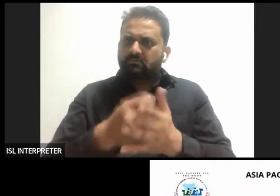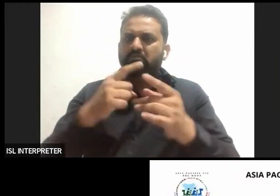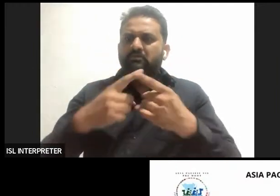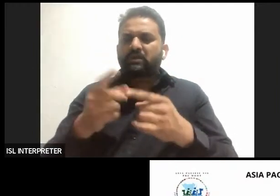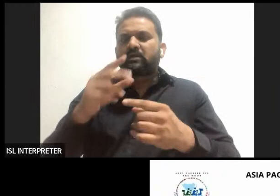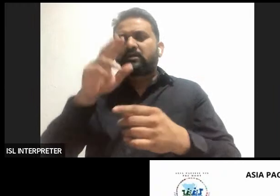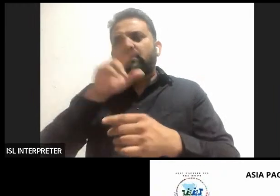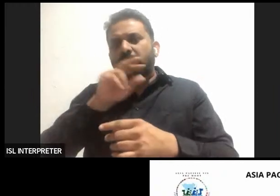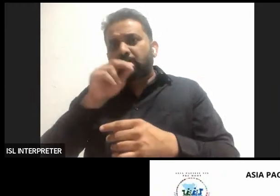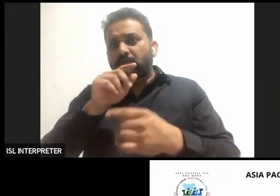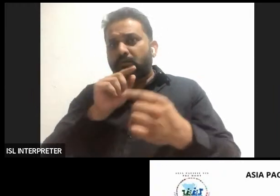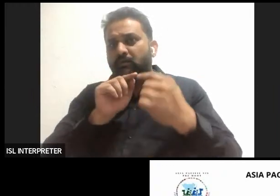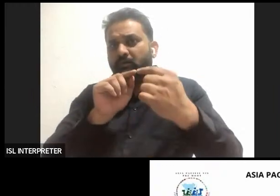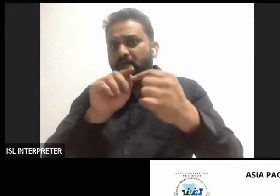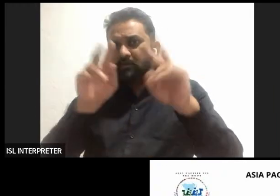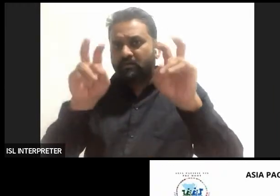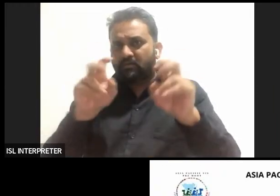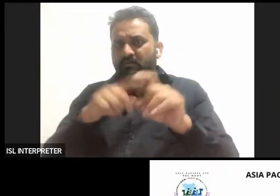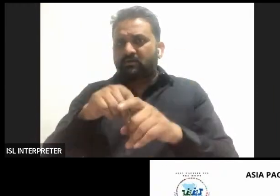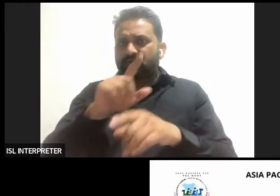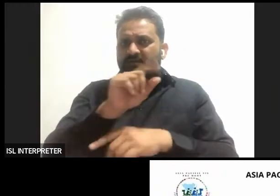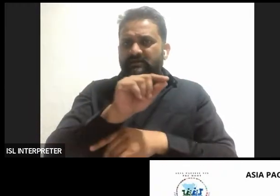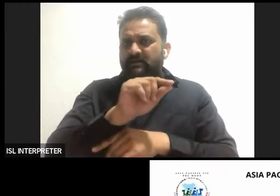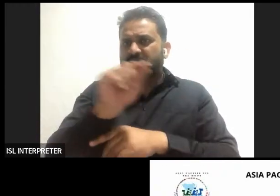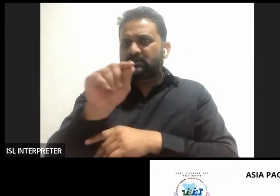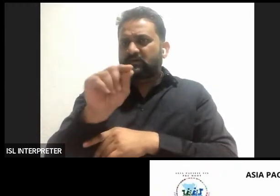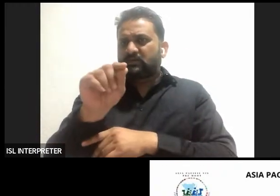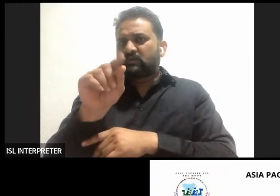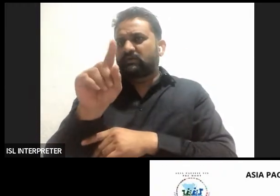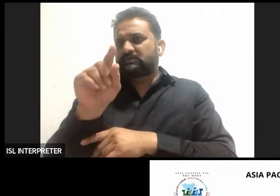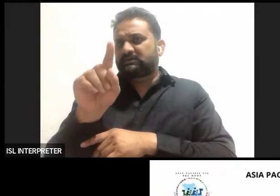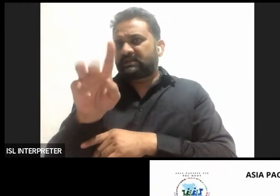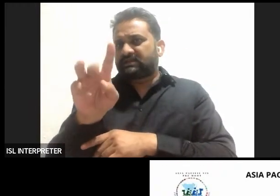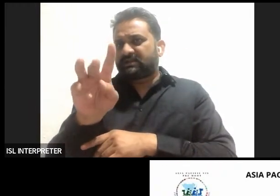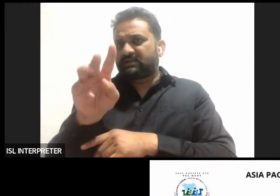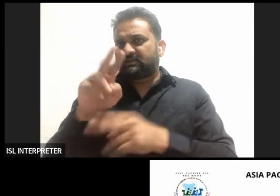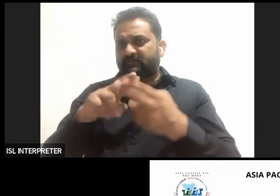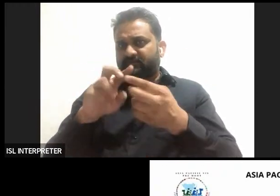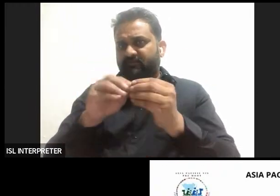from 10 to 13th of February 2022.